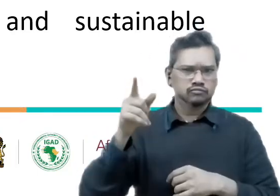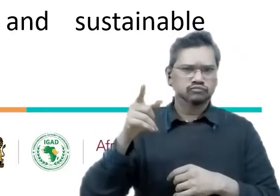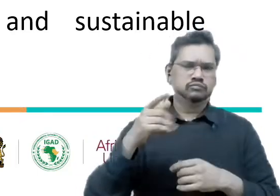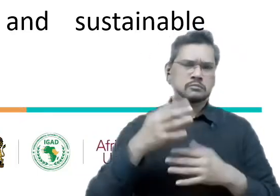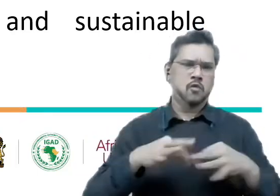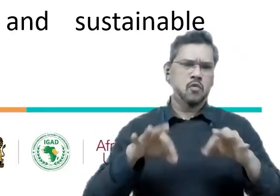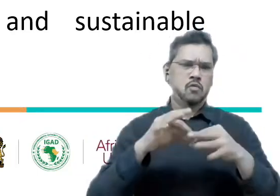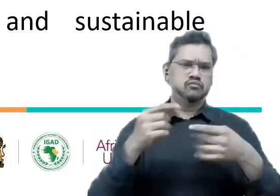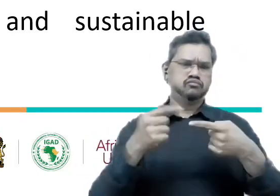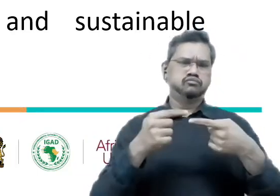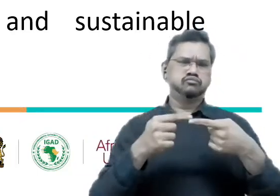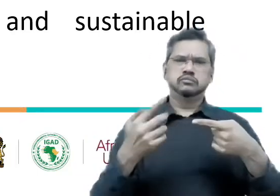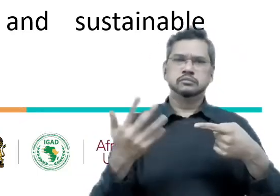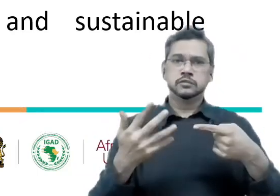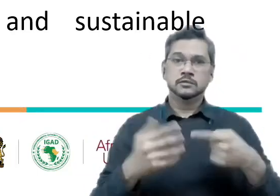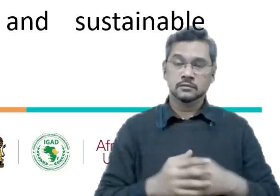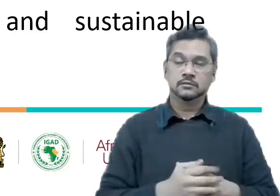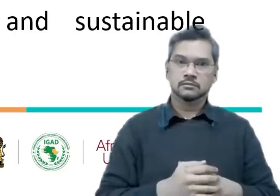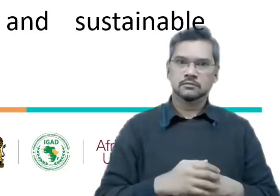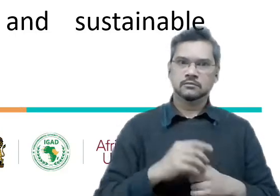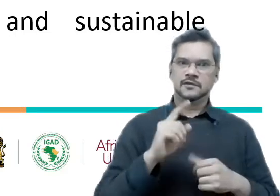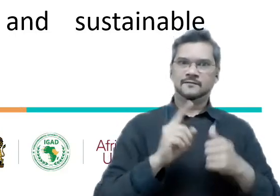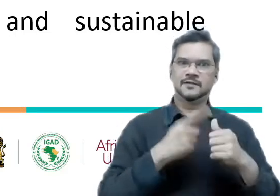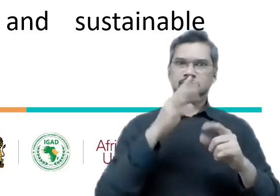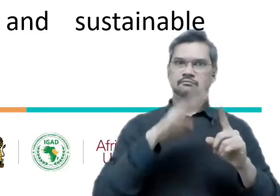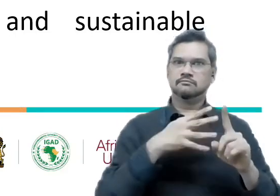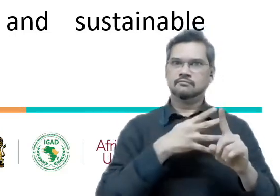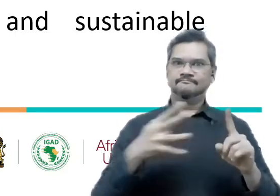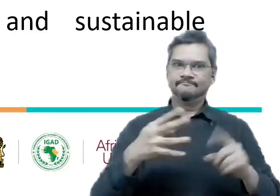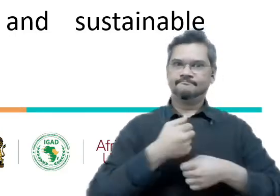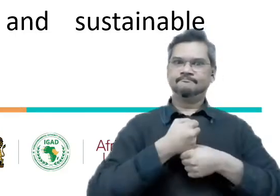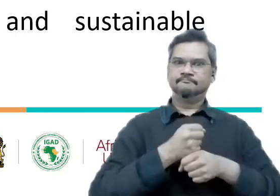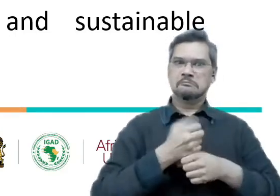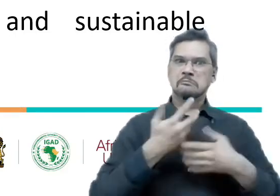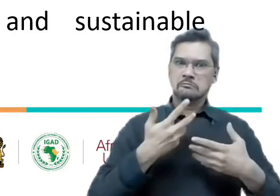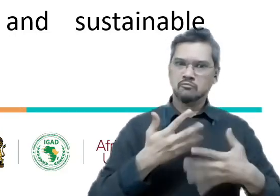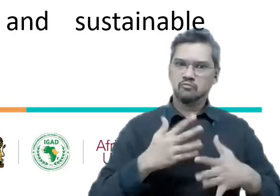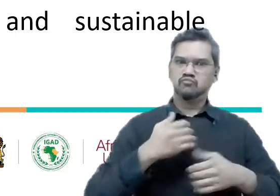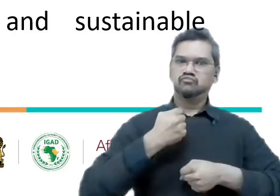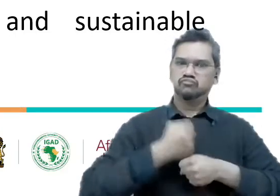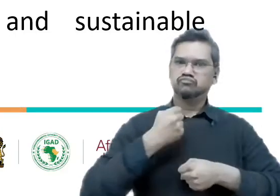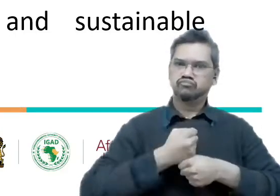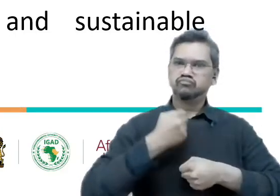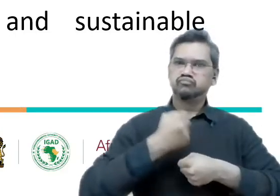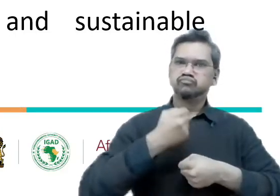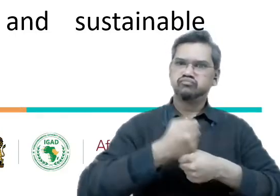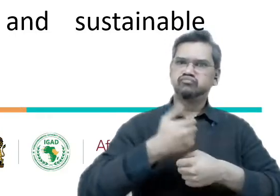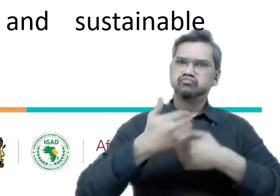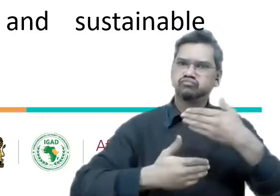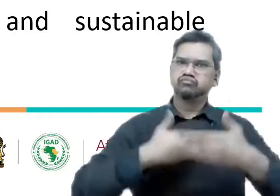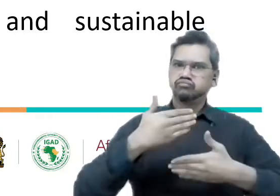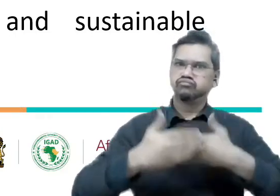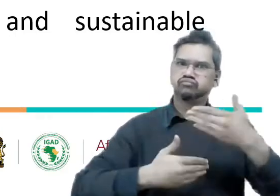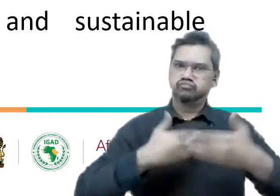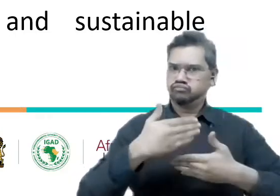was developed, and the implementation was done successfully. We have the first biennial report in